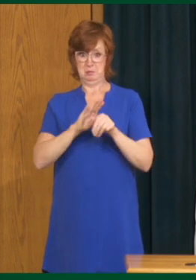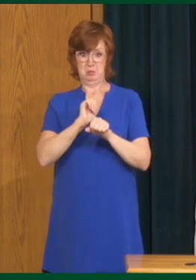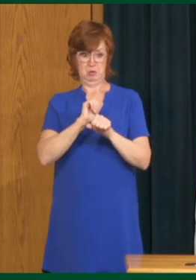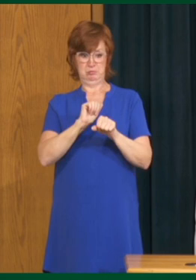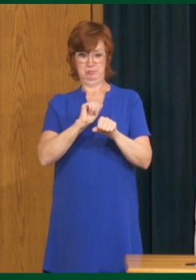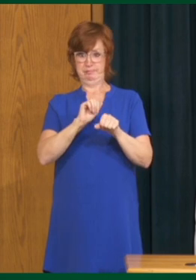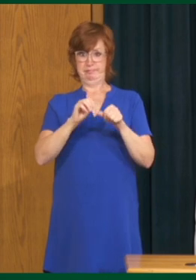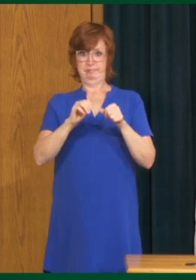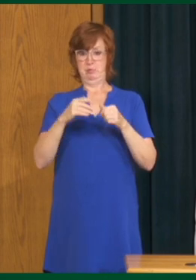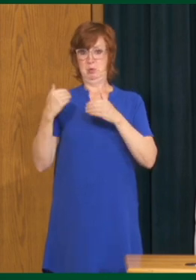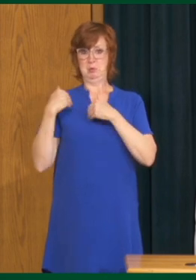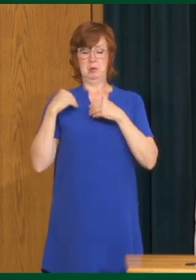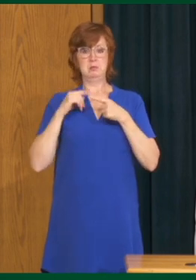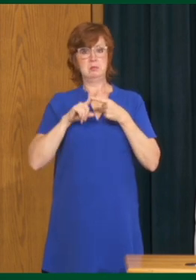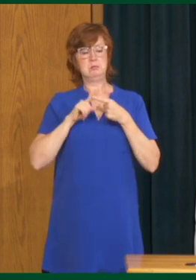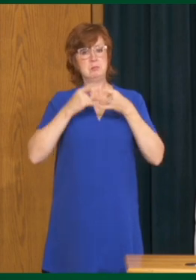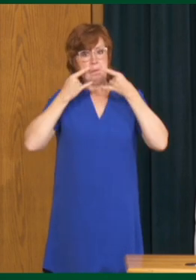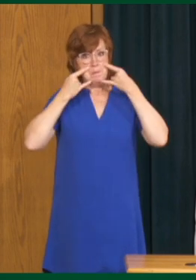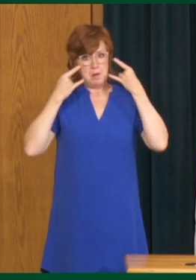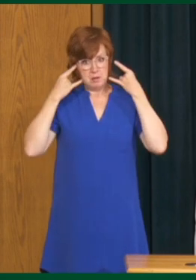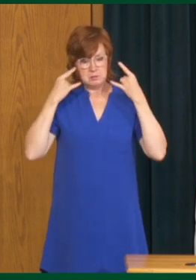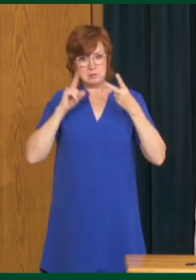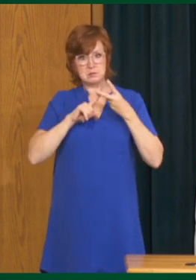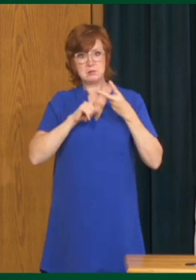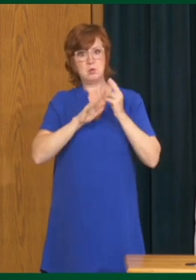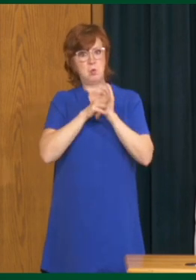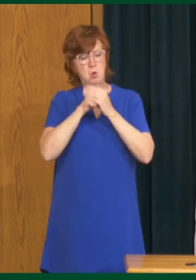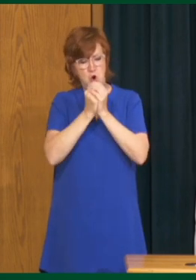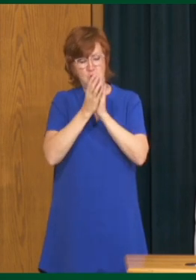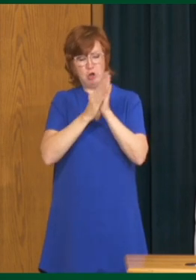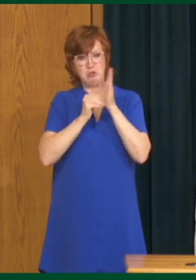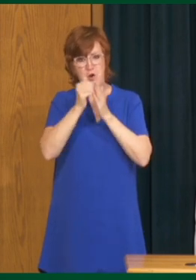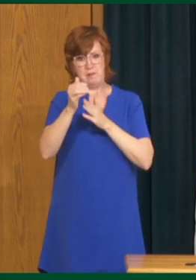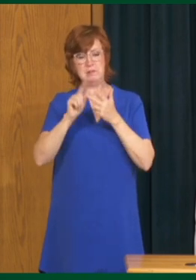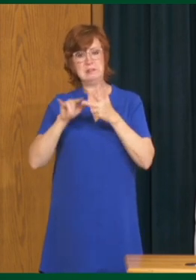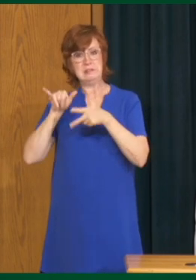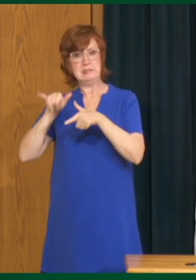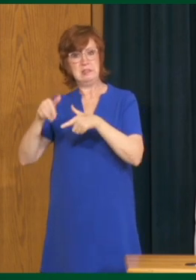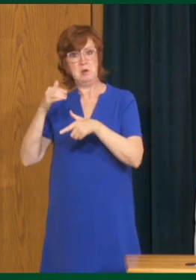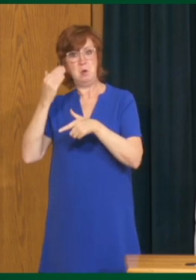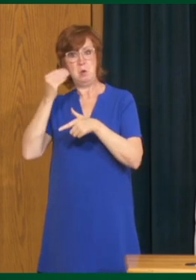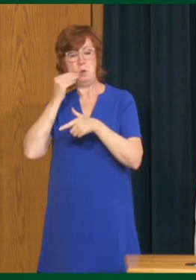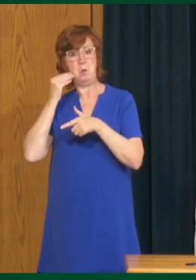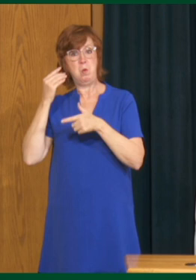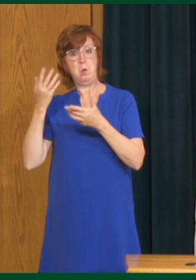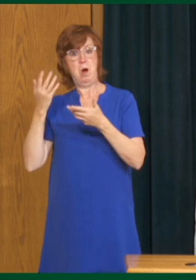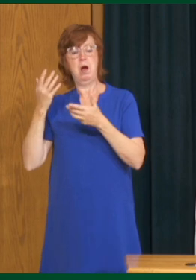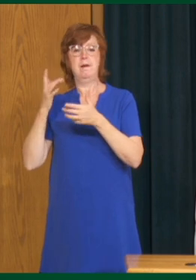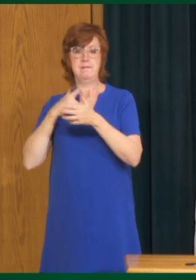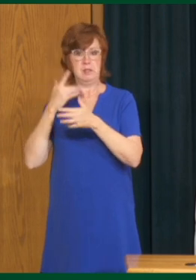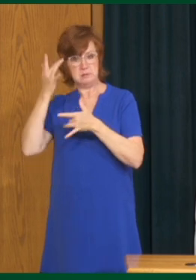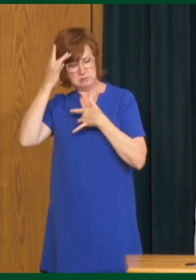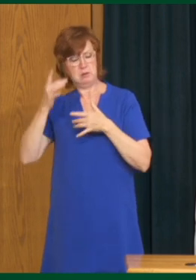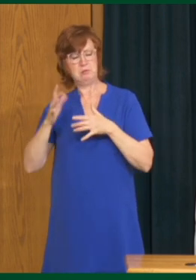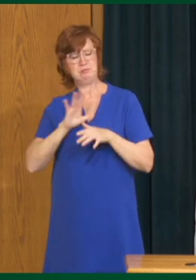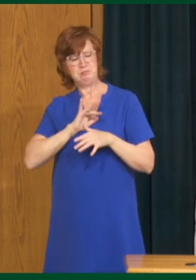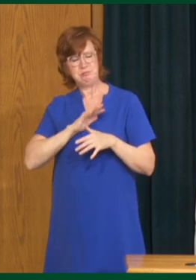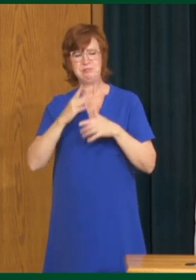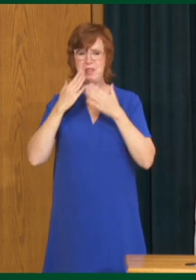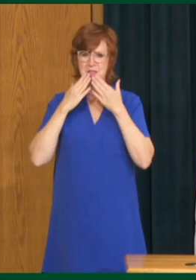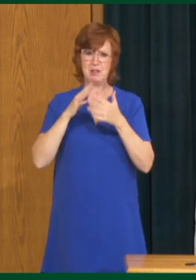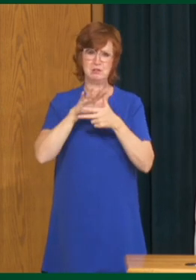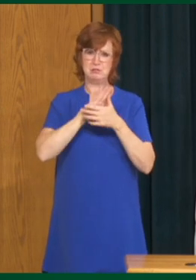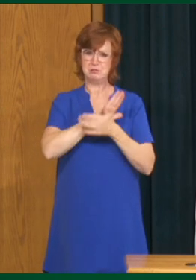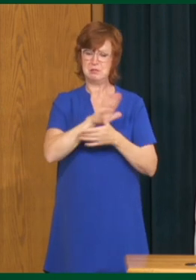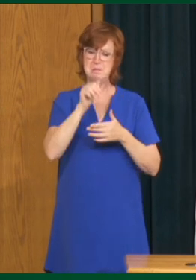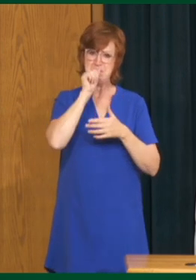when you're sick all helps in containing the virus. And we cannot do our jobs as providers without your help, especially as we move forward in the fall